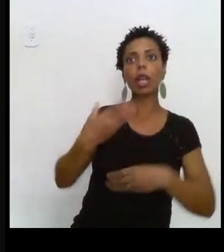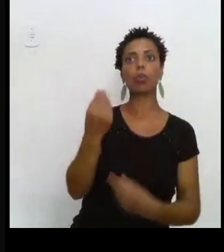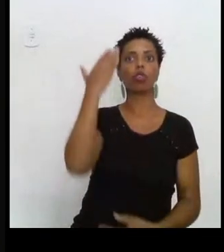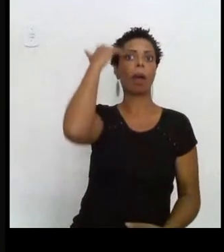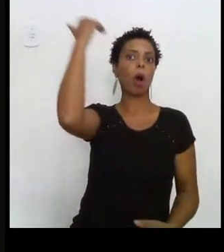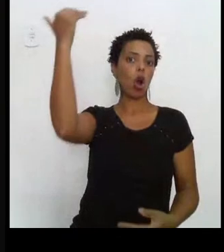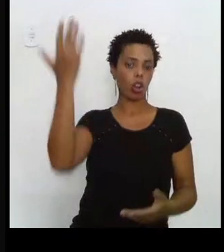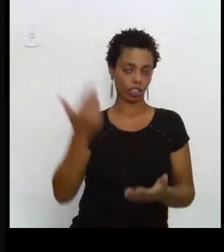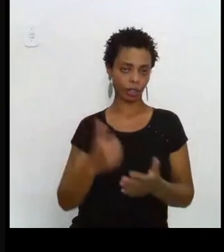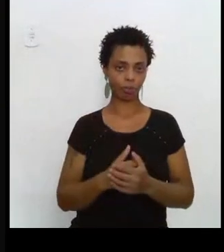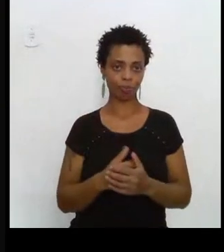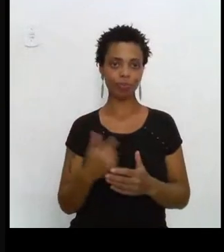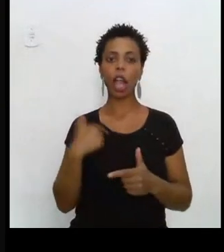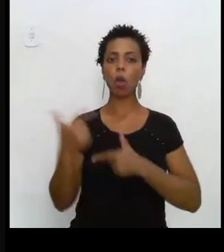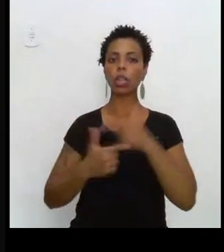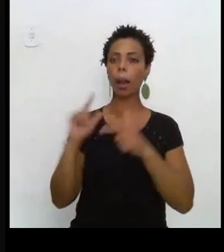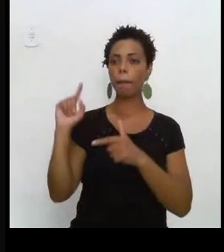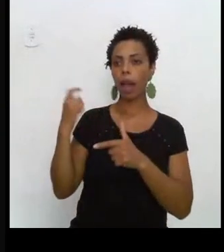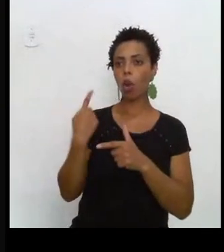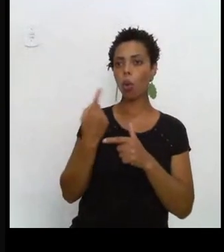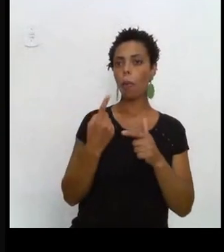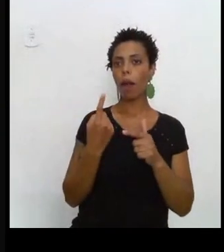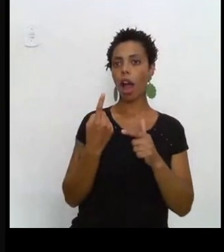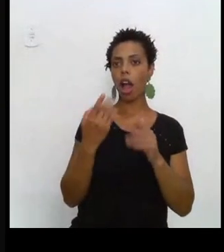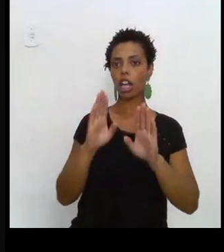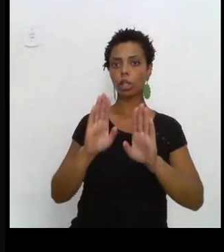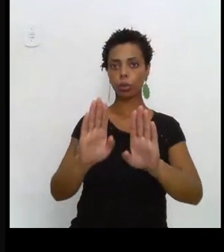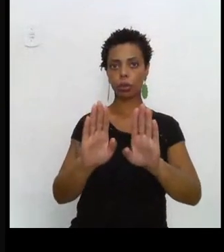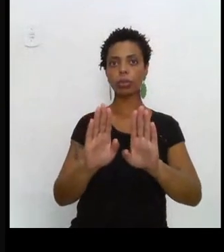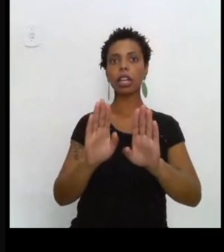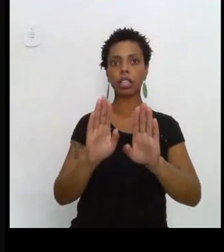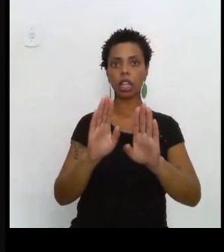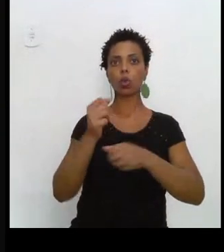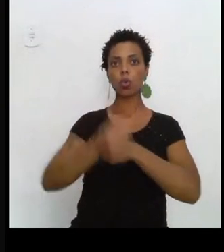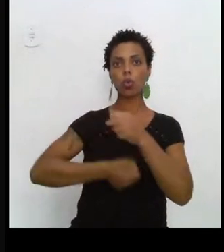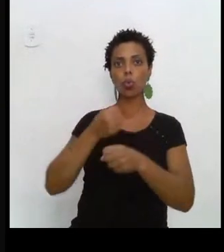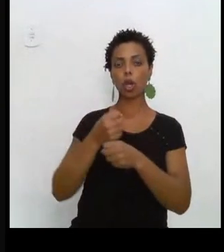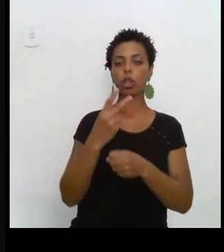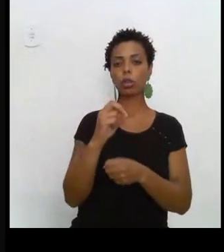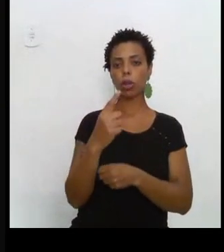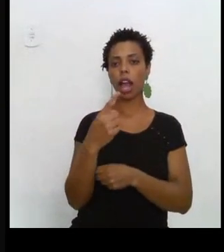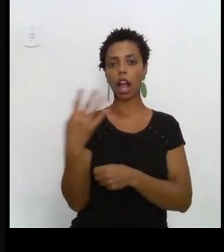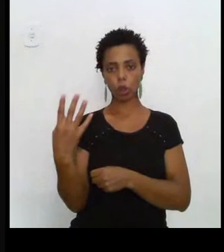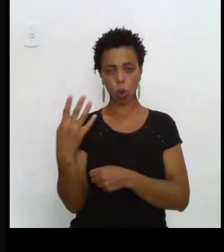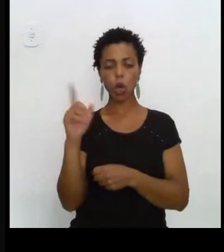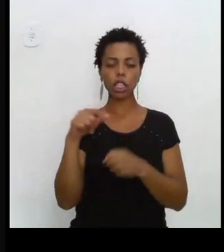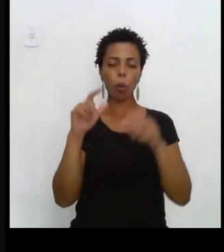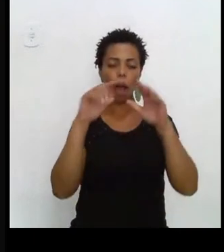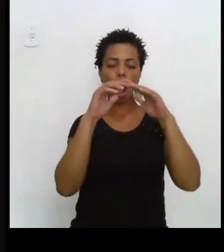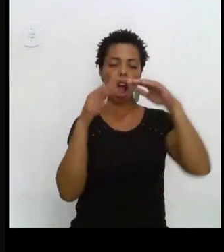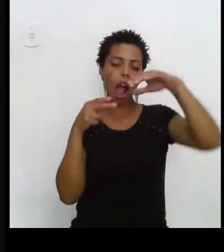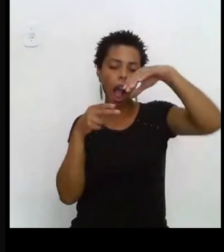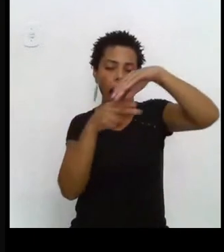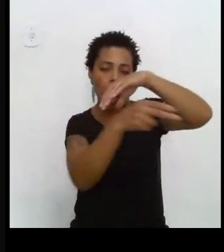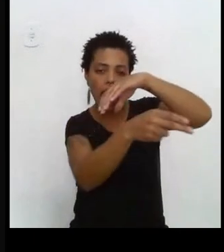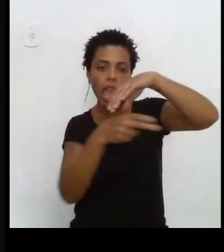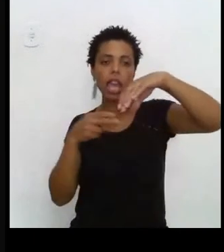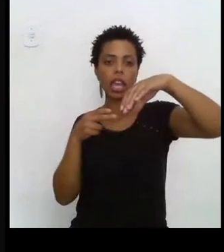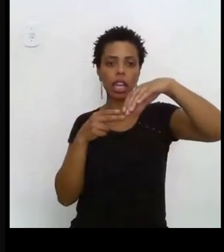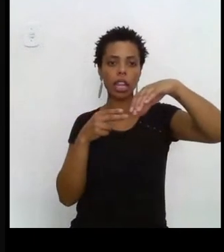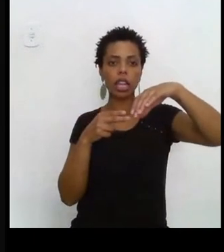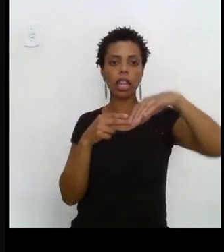and I could Stay and Swan